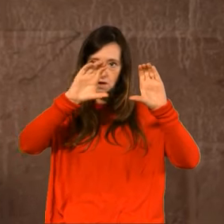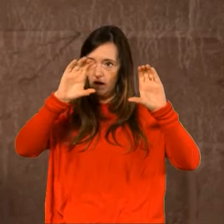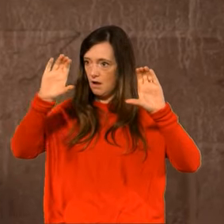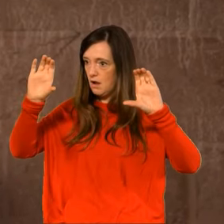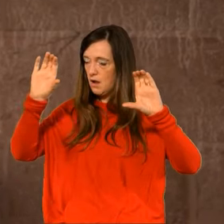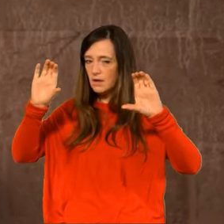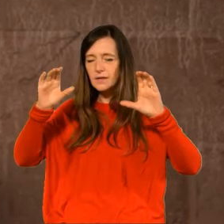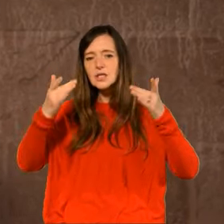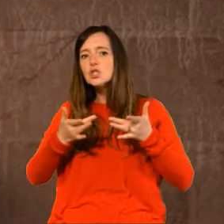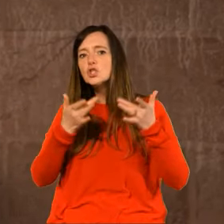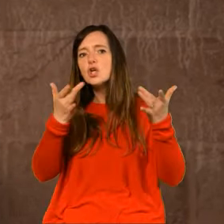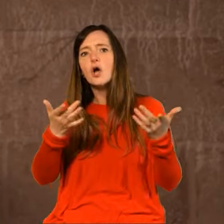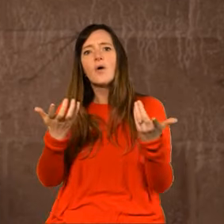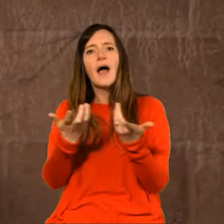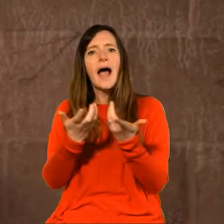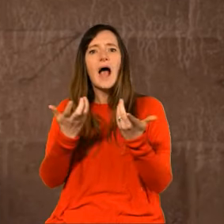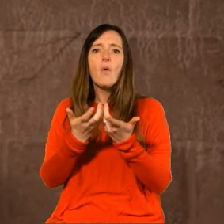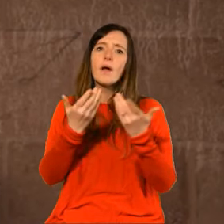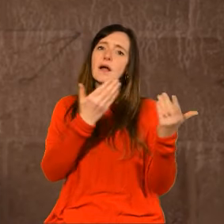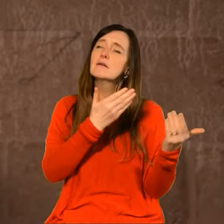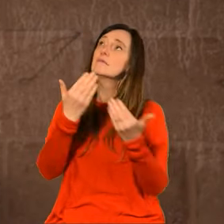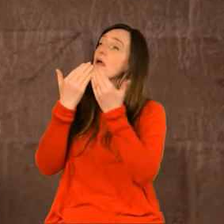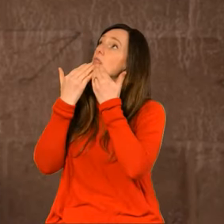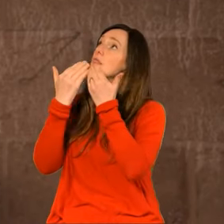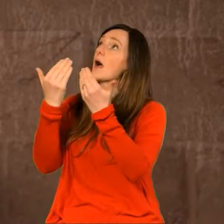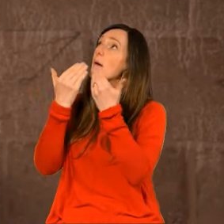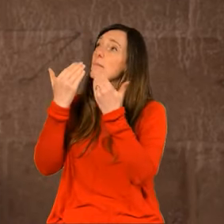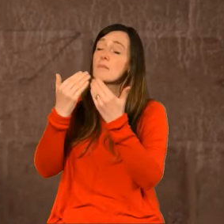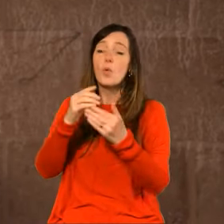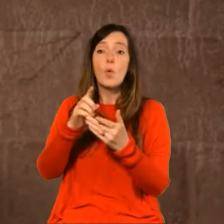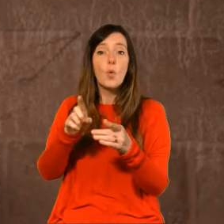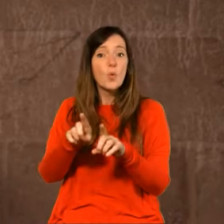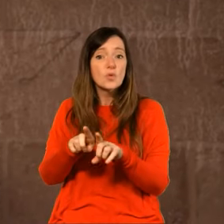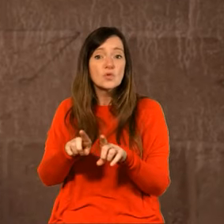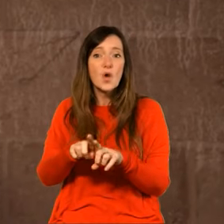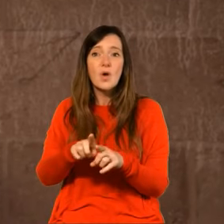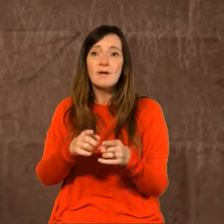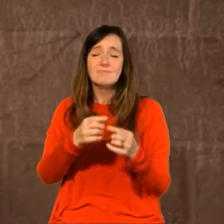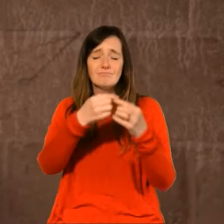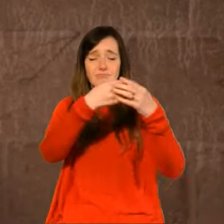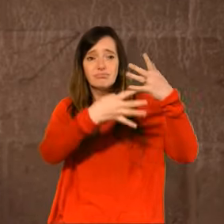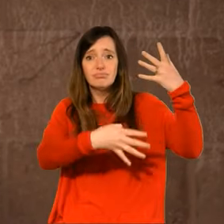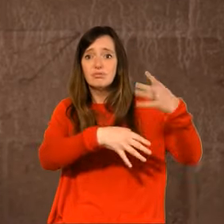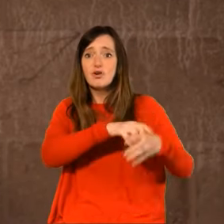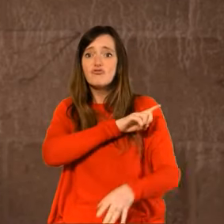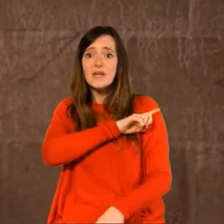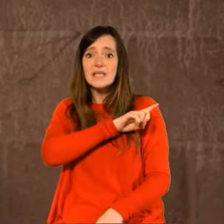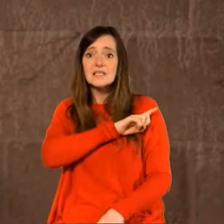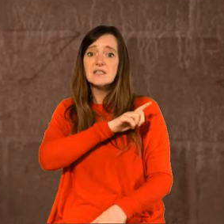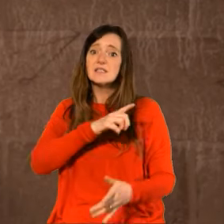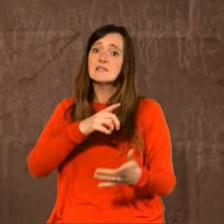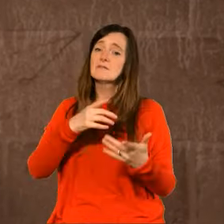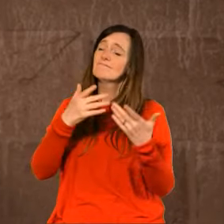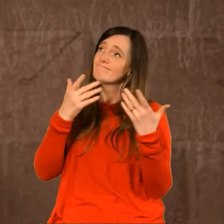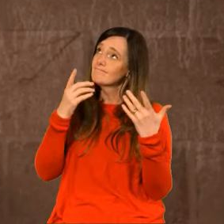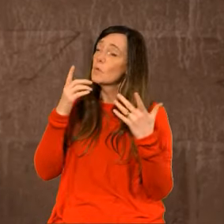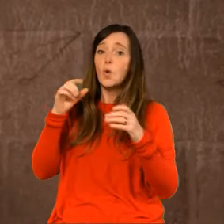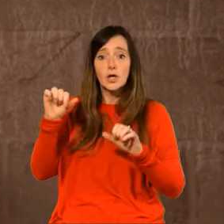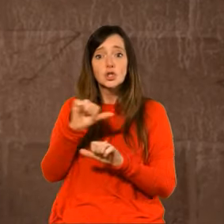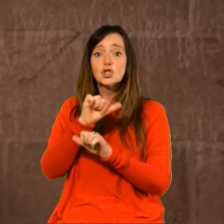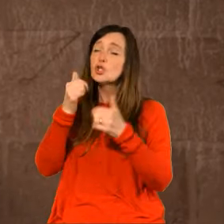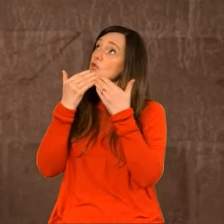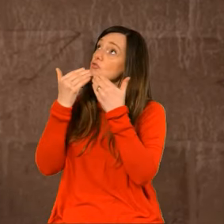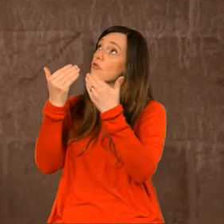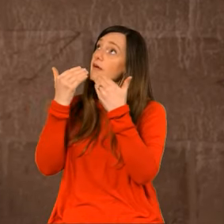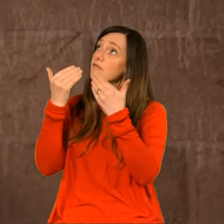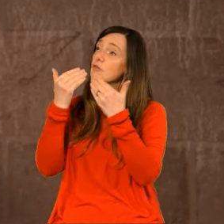also fleshes out a plethora of reasons to be grateful. Well, I can really highly recommend this book. It's a great one for you to get